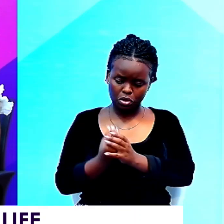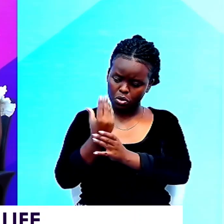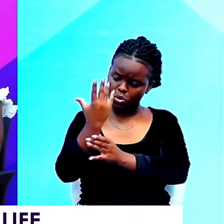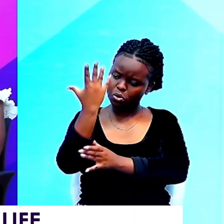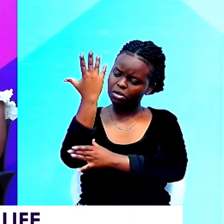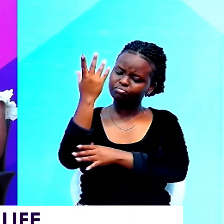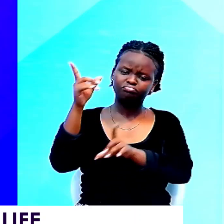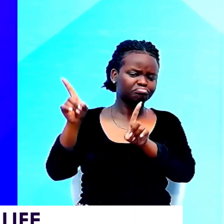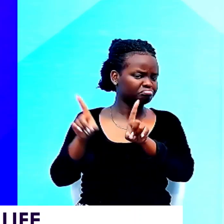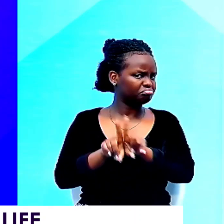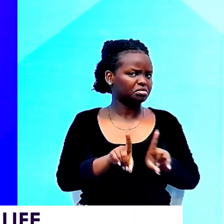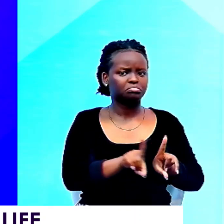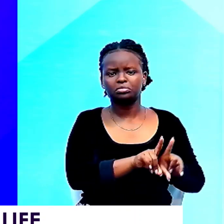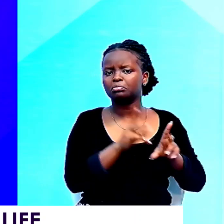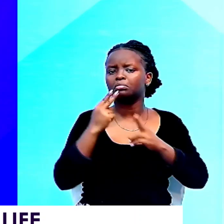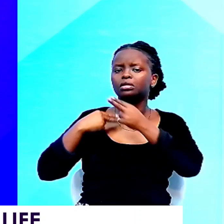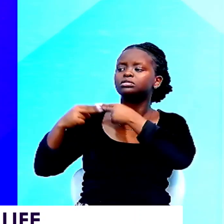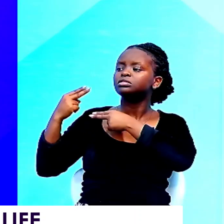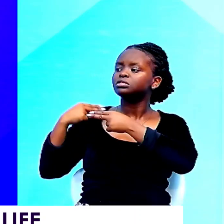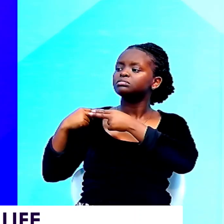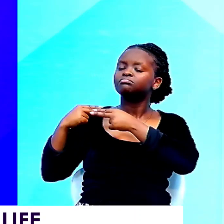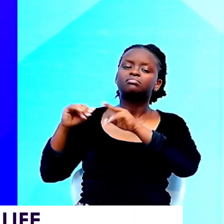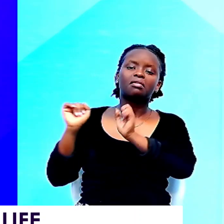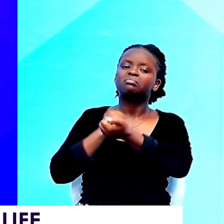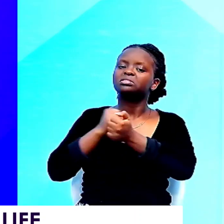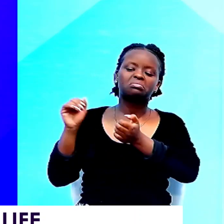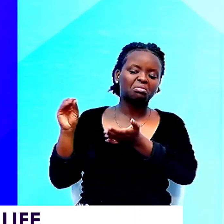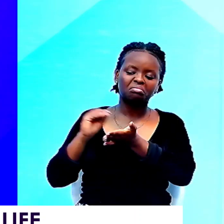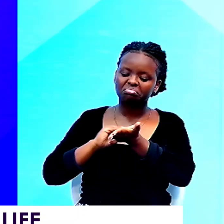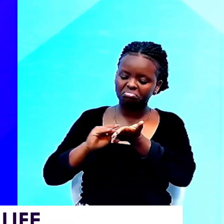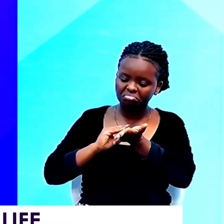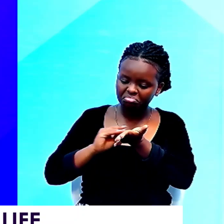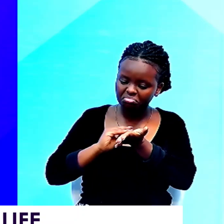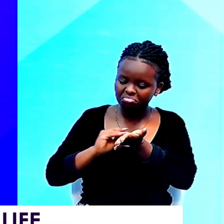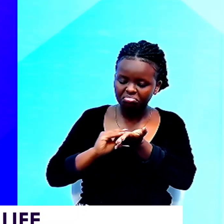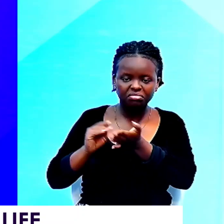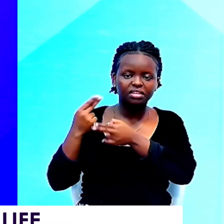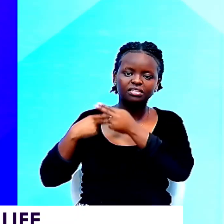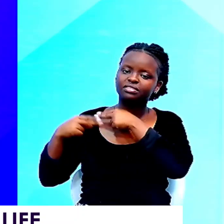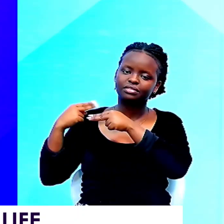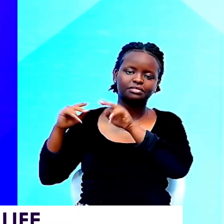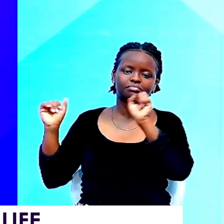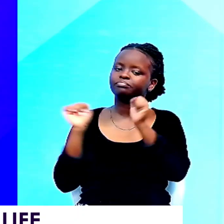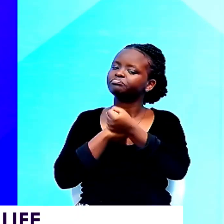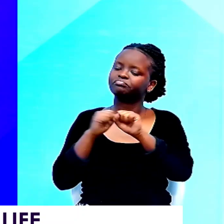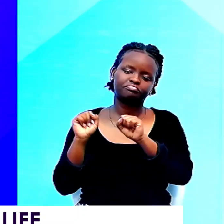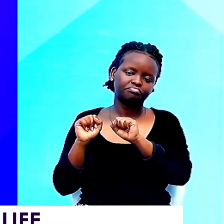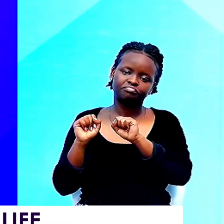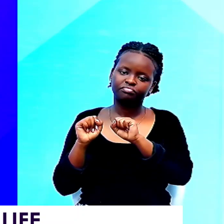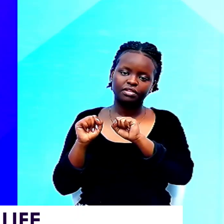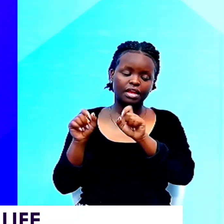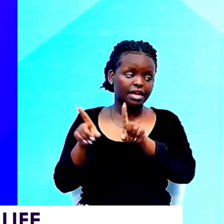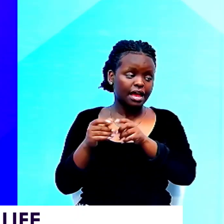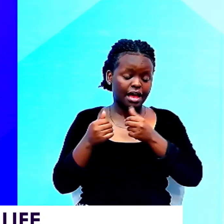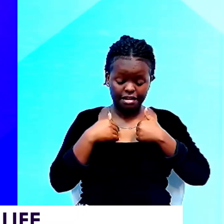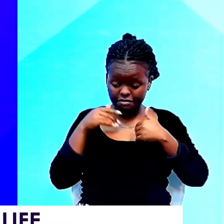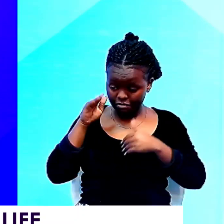get the same history, because history you can never erase. Right. So they'll get the same history. They'll also have their